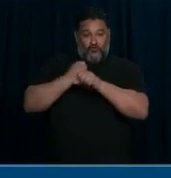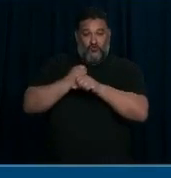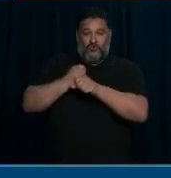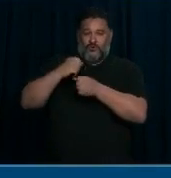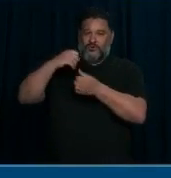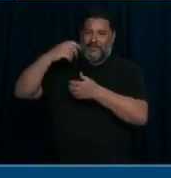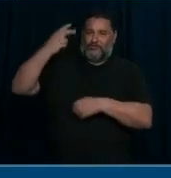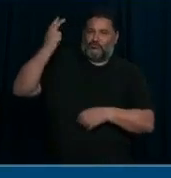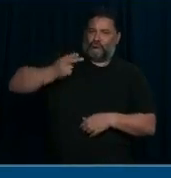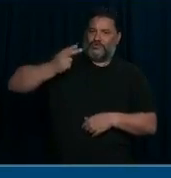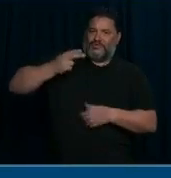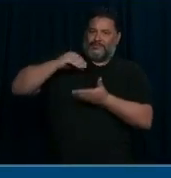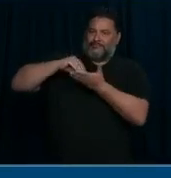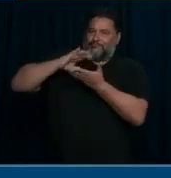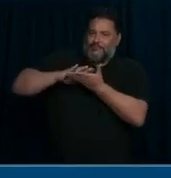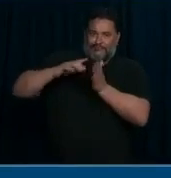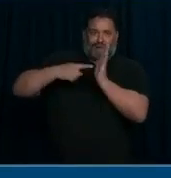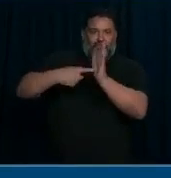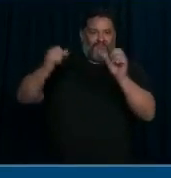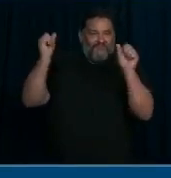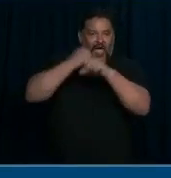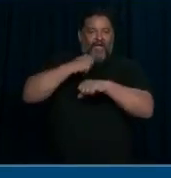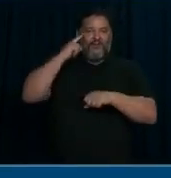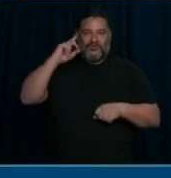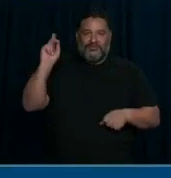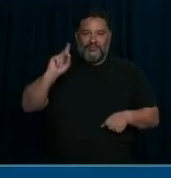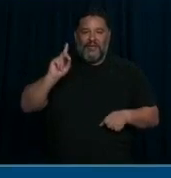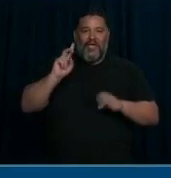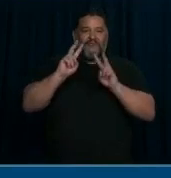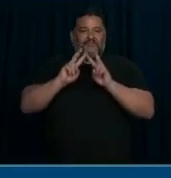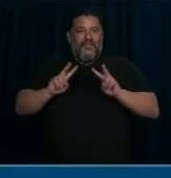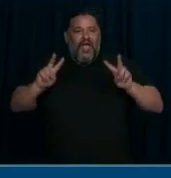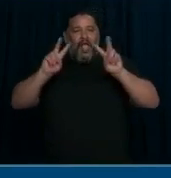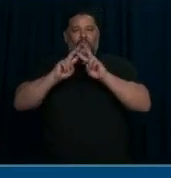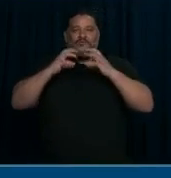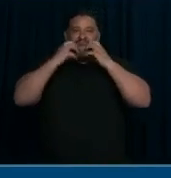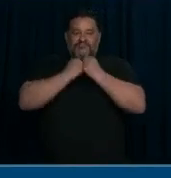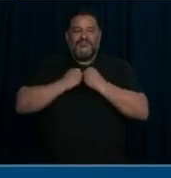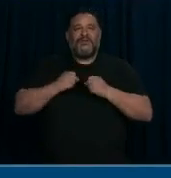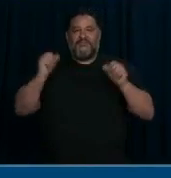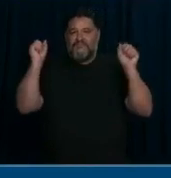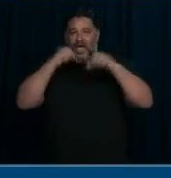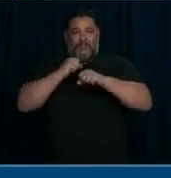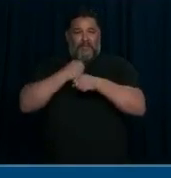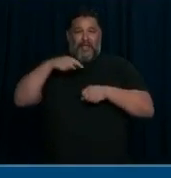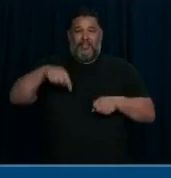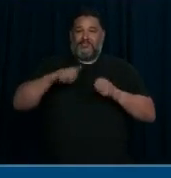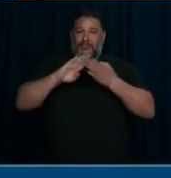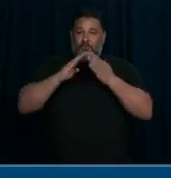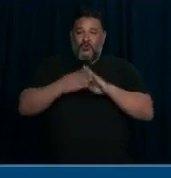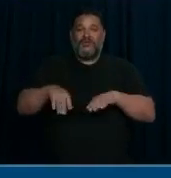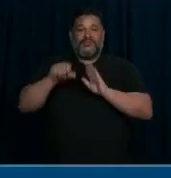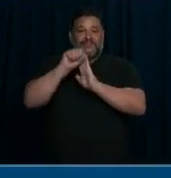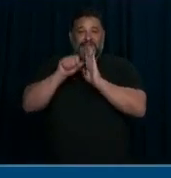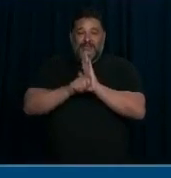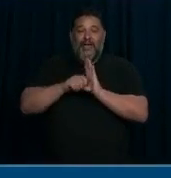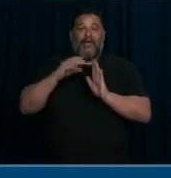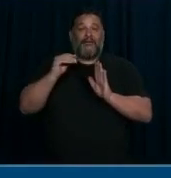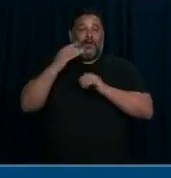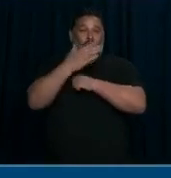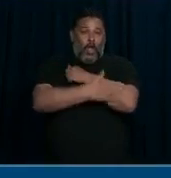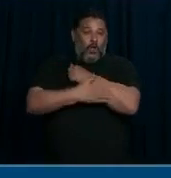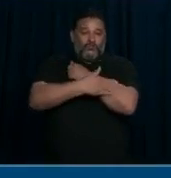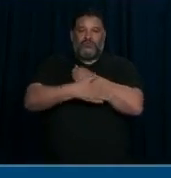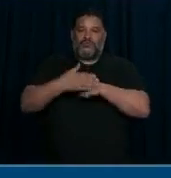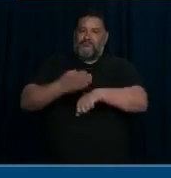of actually fighting for democratic values, fighting to make this community, this state, this country a better place. And